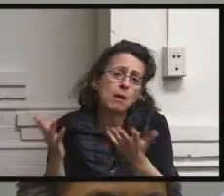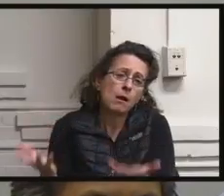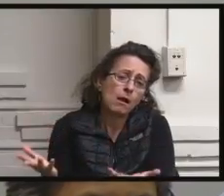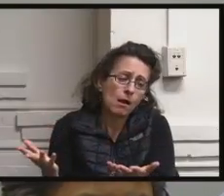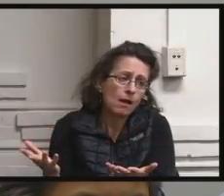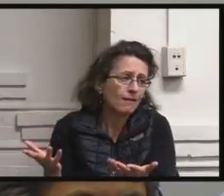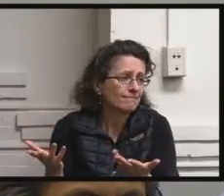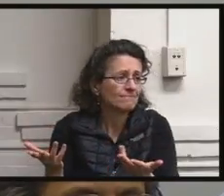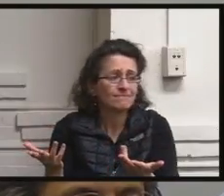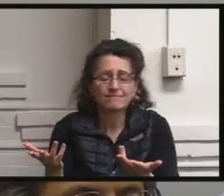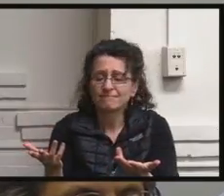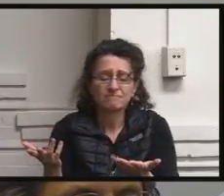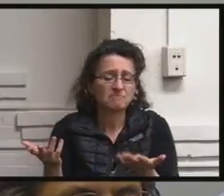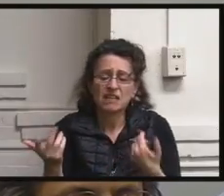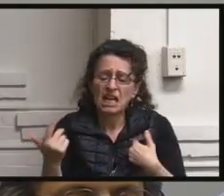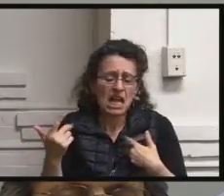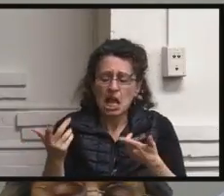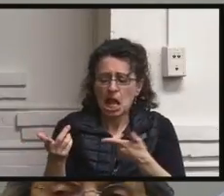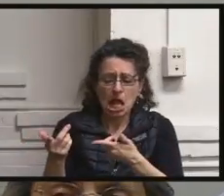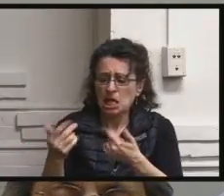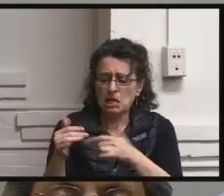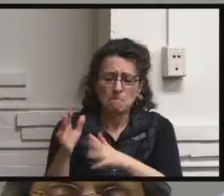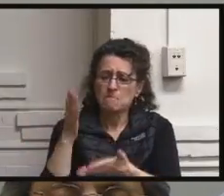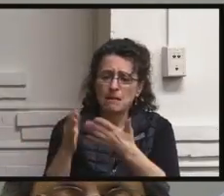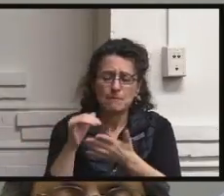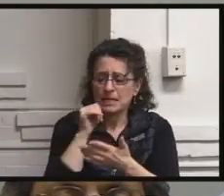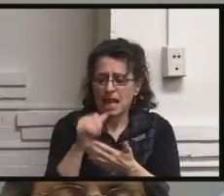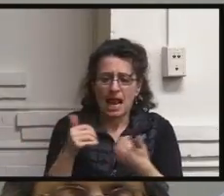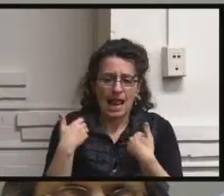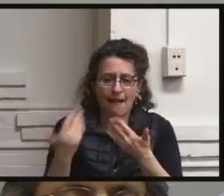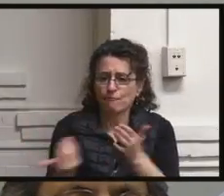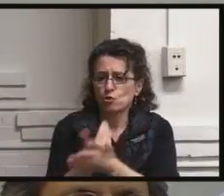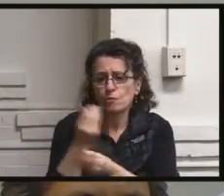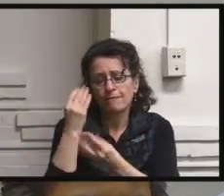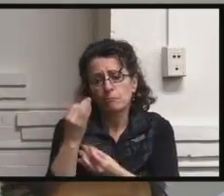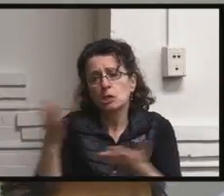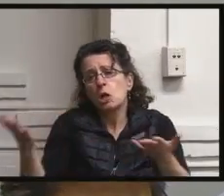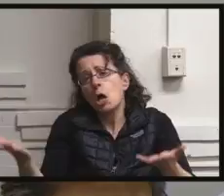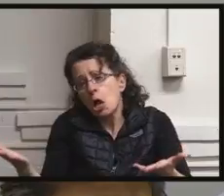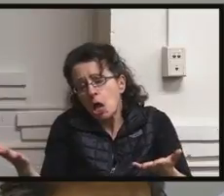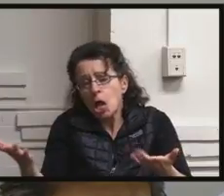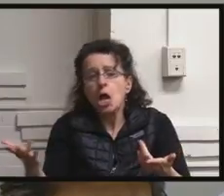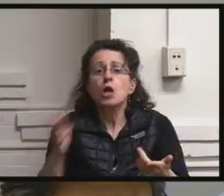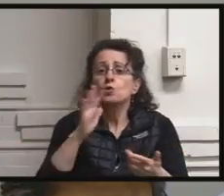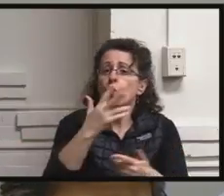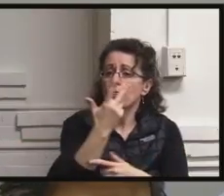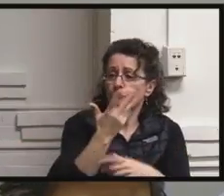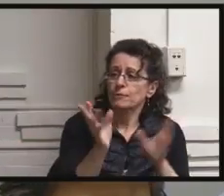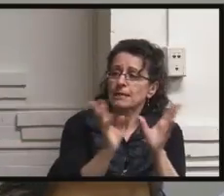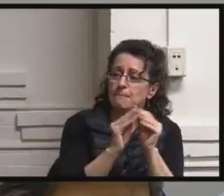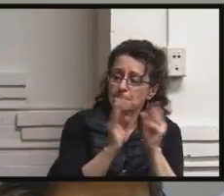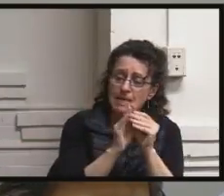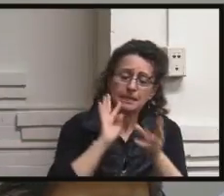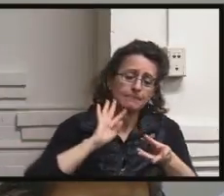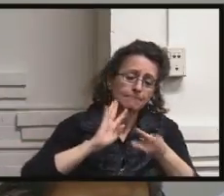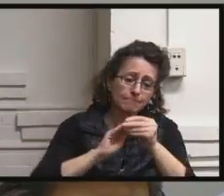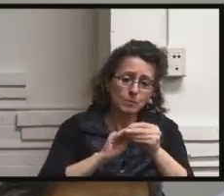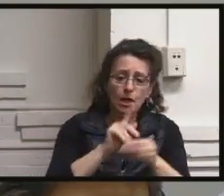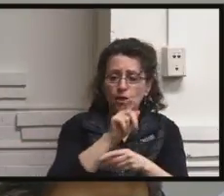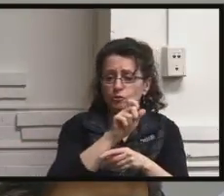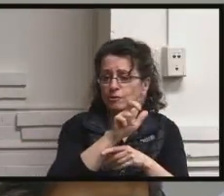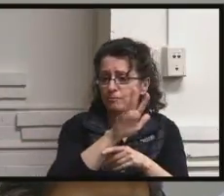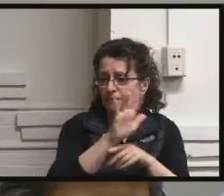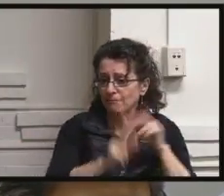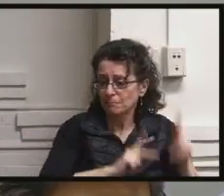saying, you know what, we had 135 people at the informational meeting, we had 10 or 12% of the public come out for